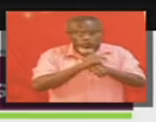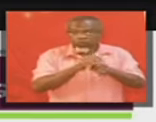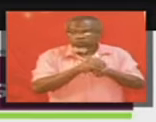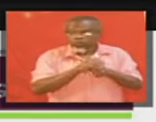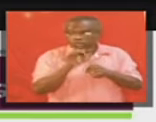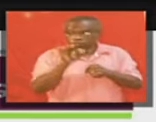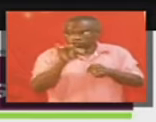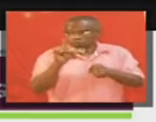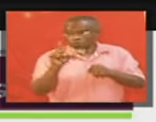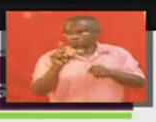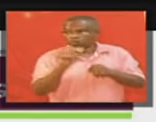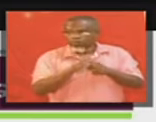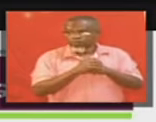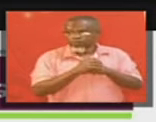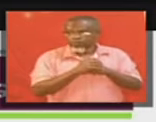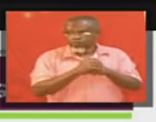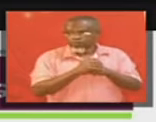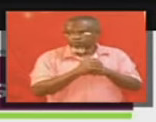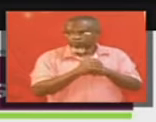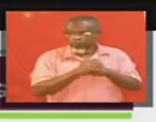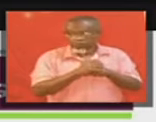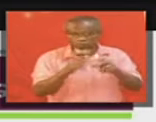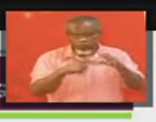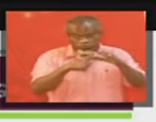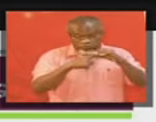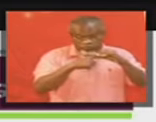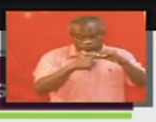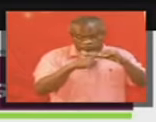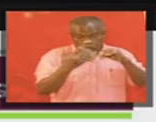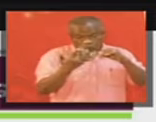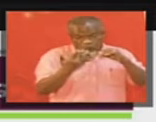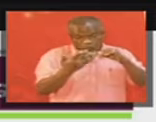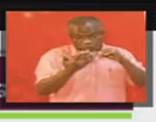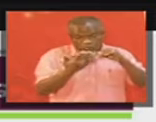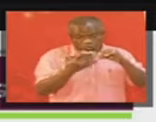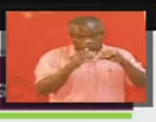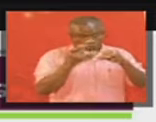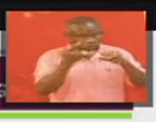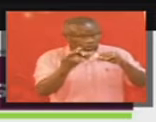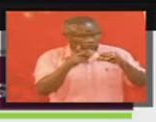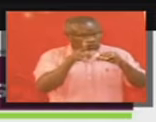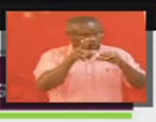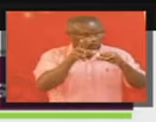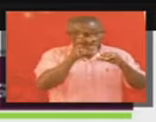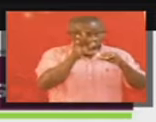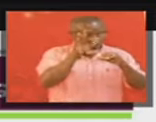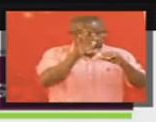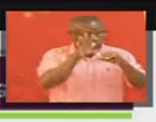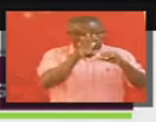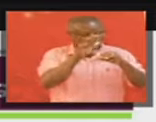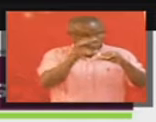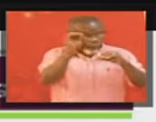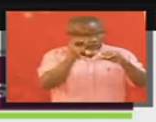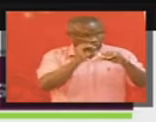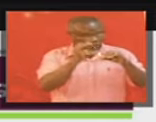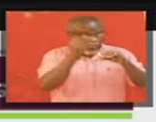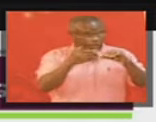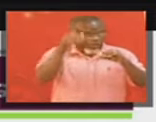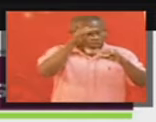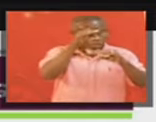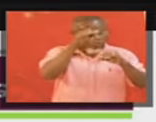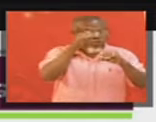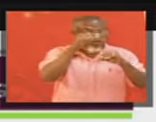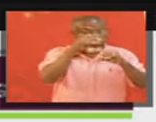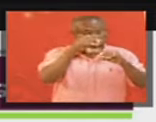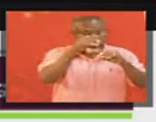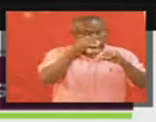in, wait a few seconds, the reading comes up 95% and above. That's what we're looking for. And your pulse rate